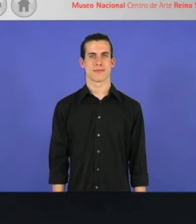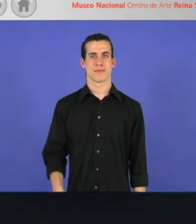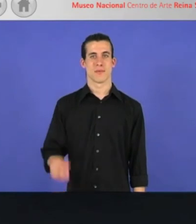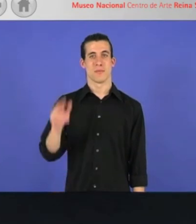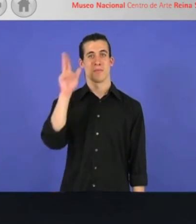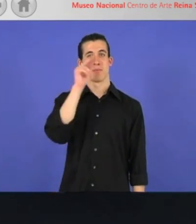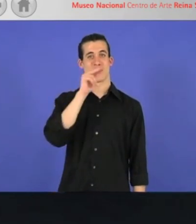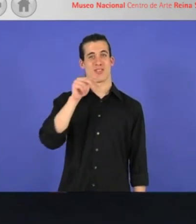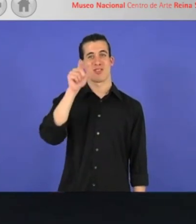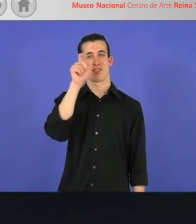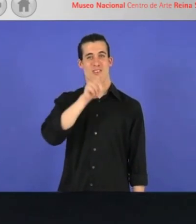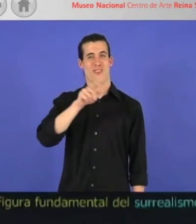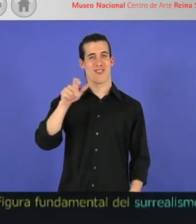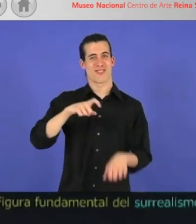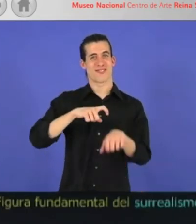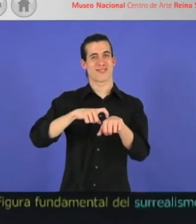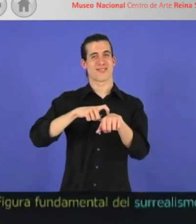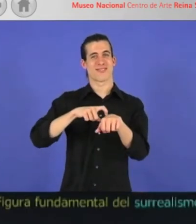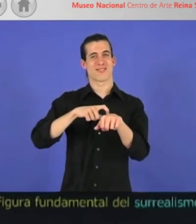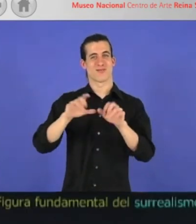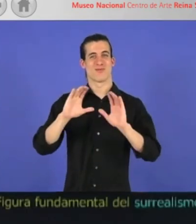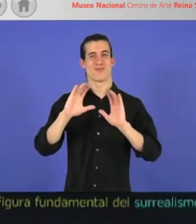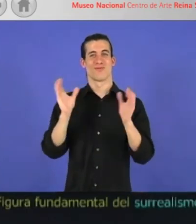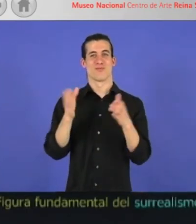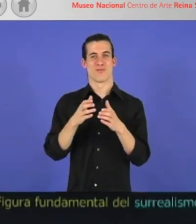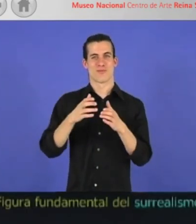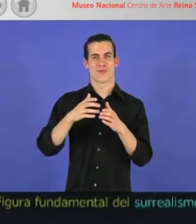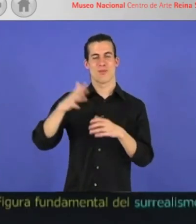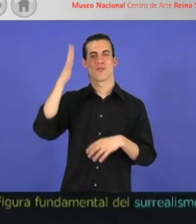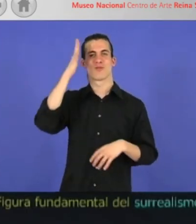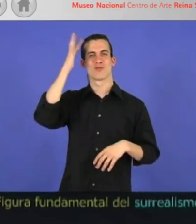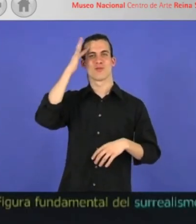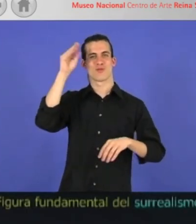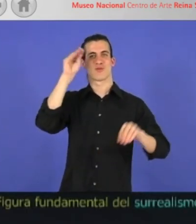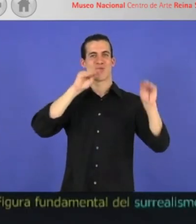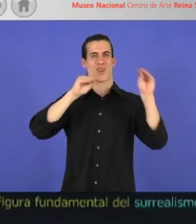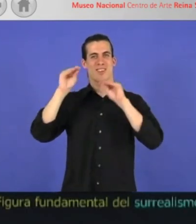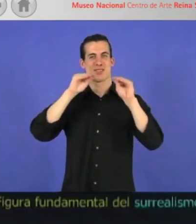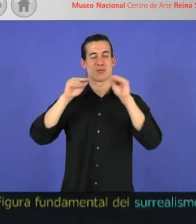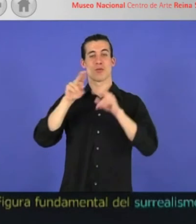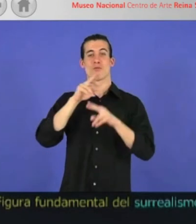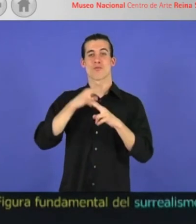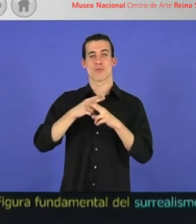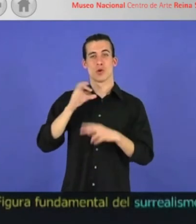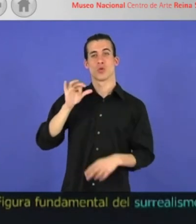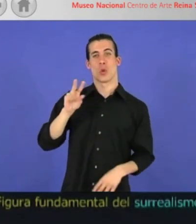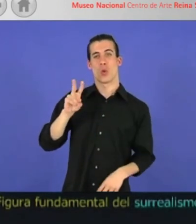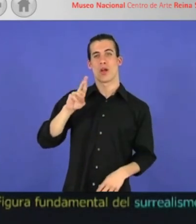So, if you need an interpreter, just let me know.